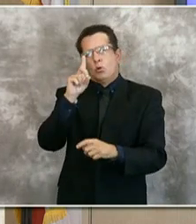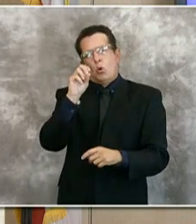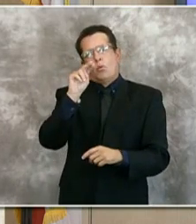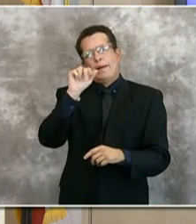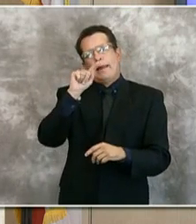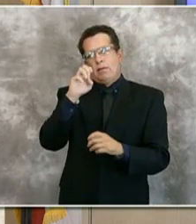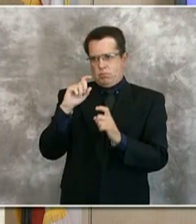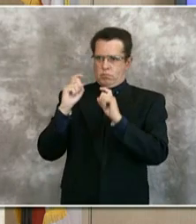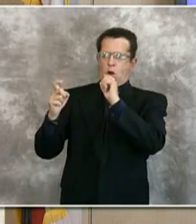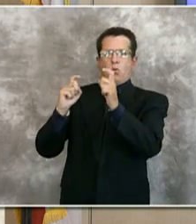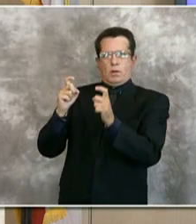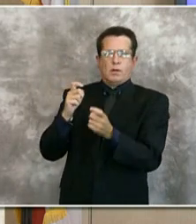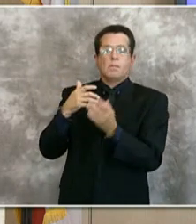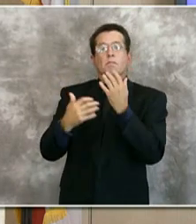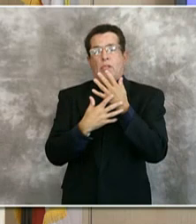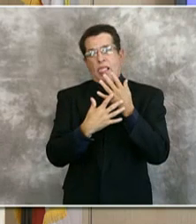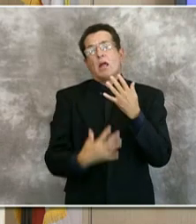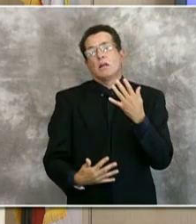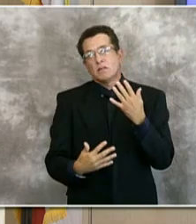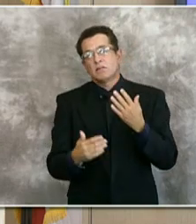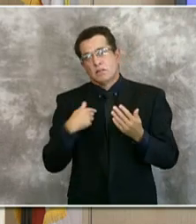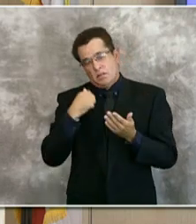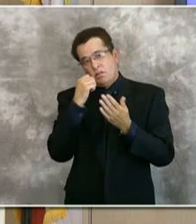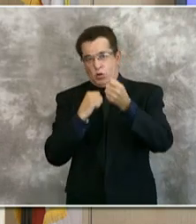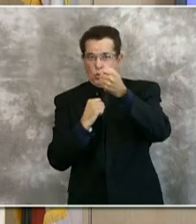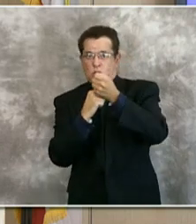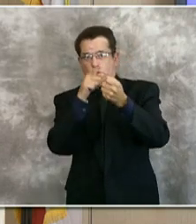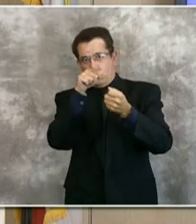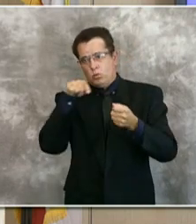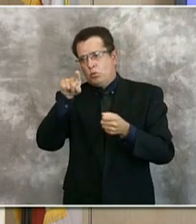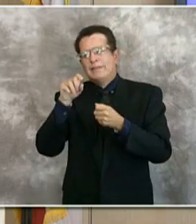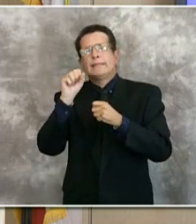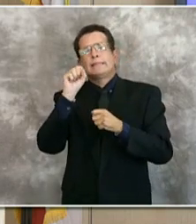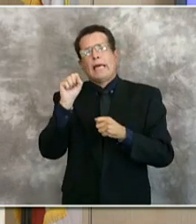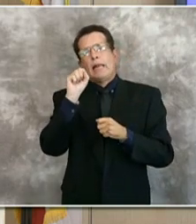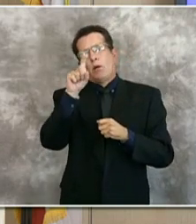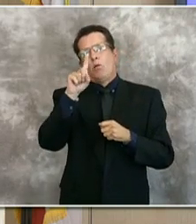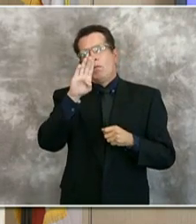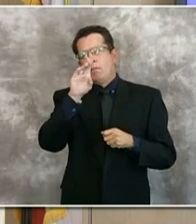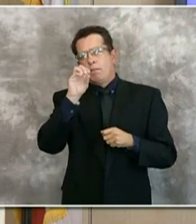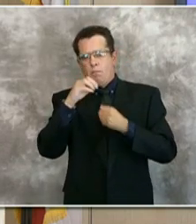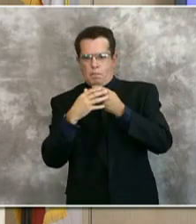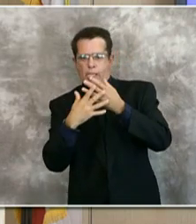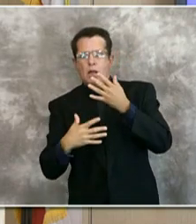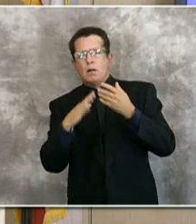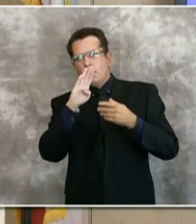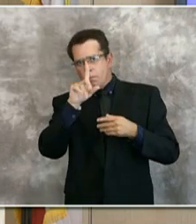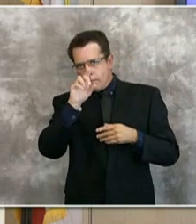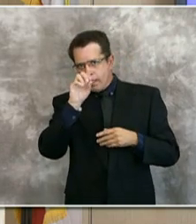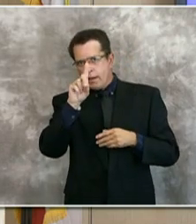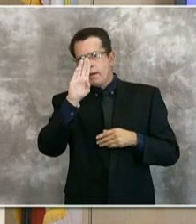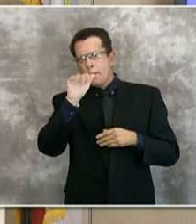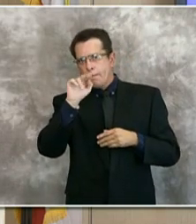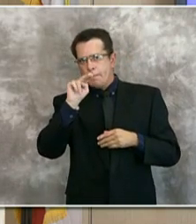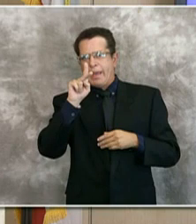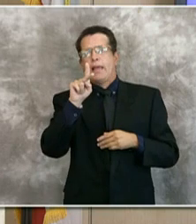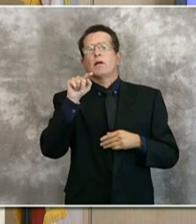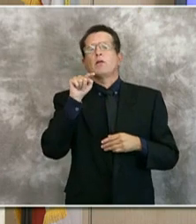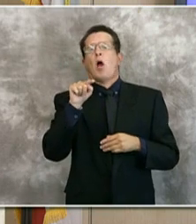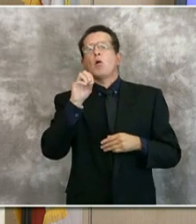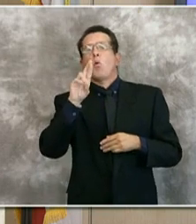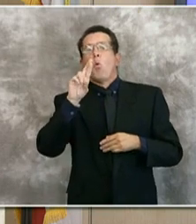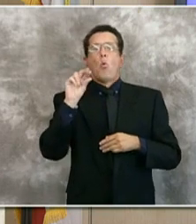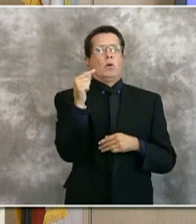individuals, and we strongly encourage you to go to sandiegobloodbank.org, get information on their website, see if you might